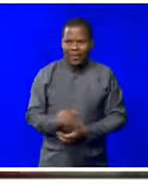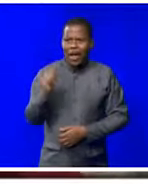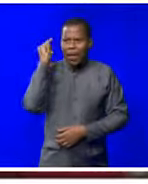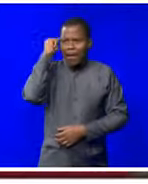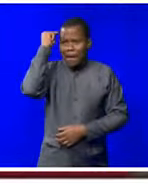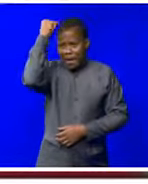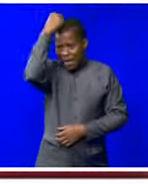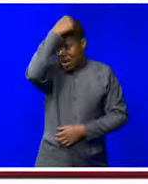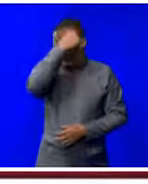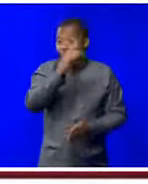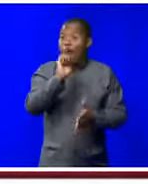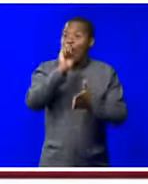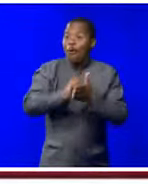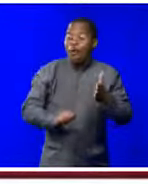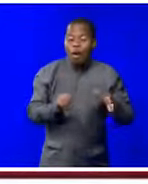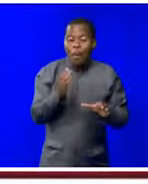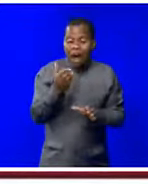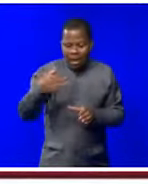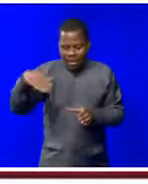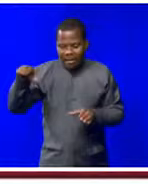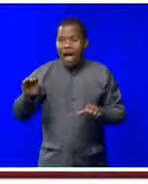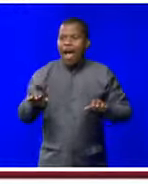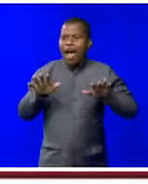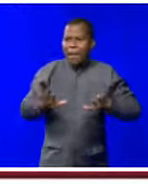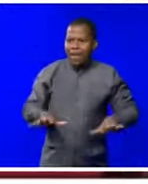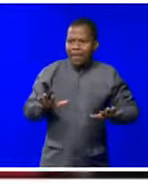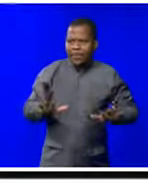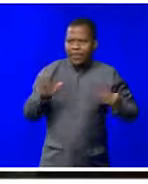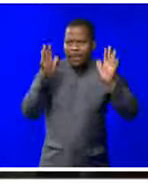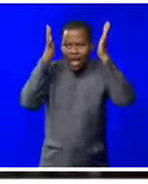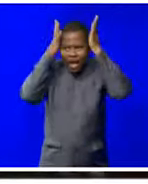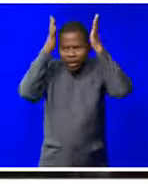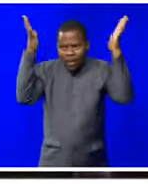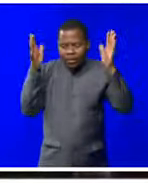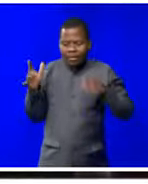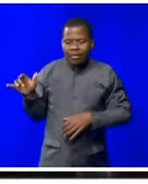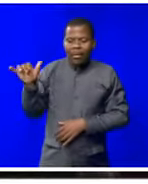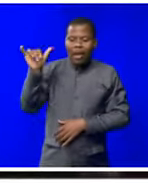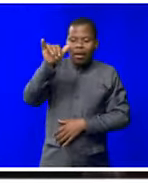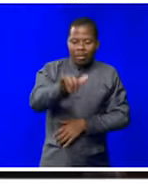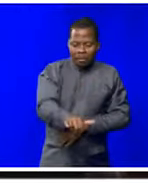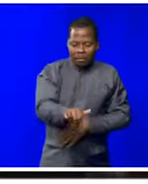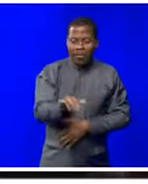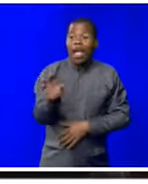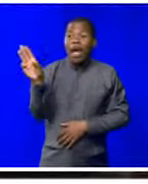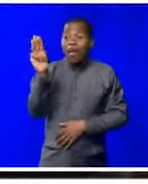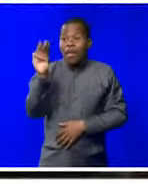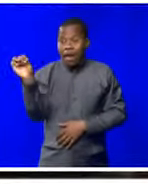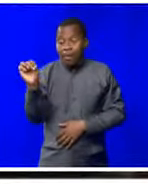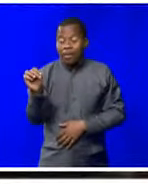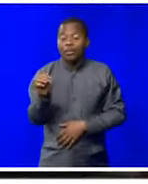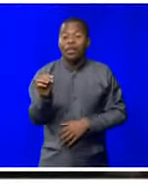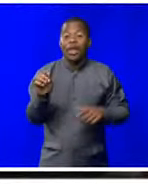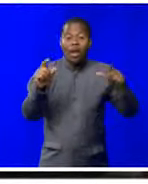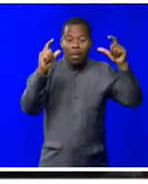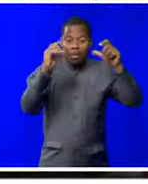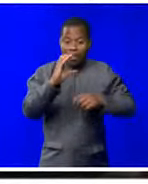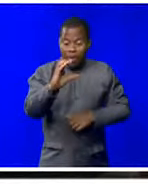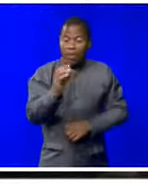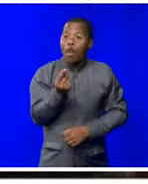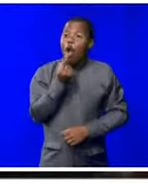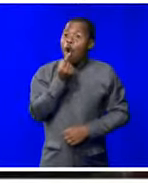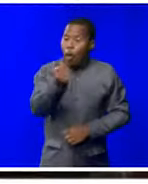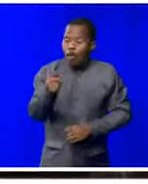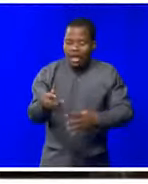His Majesty King Eswatini III has returned from the United Kingdom. The Prime Minister, Cleopas Lamini, says the Peace Corps volunteers